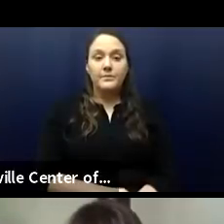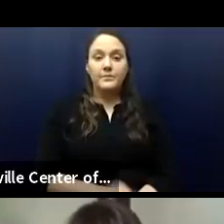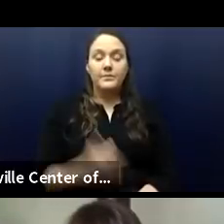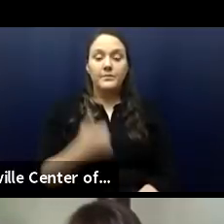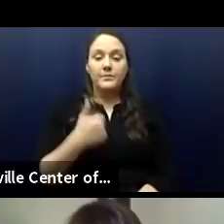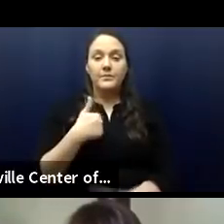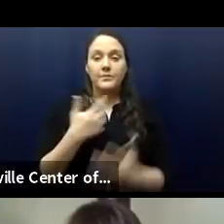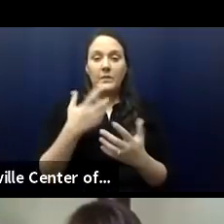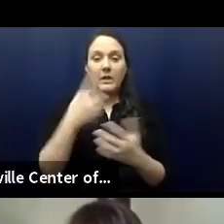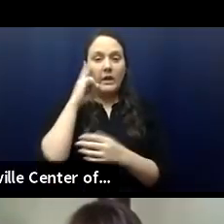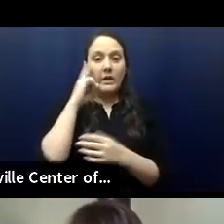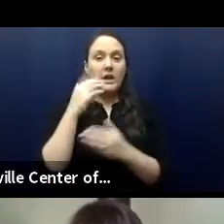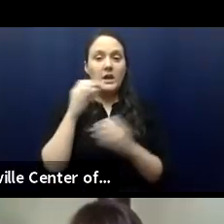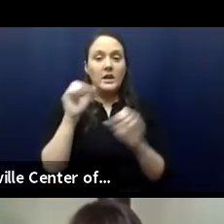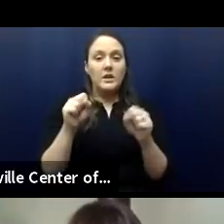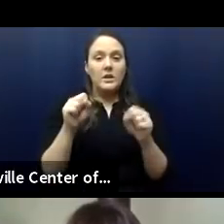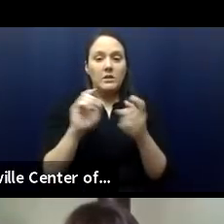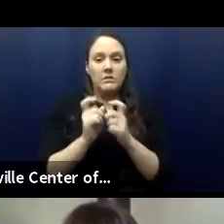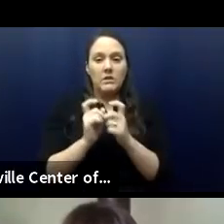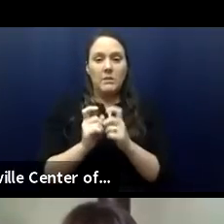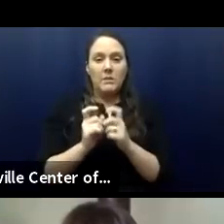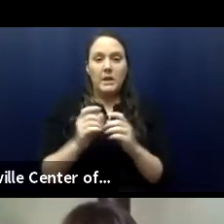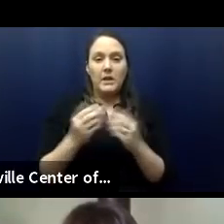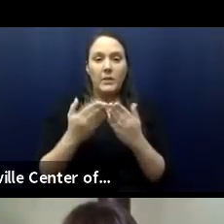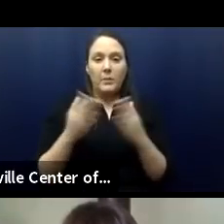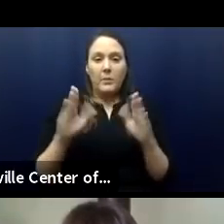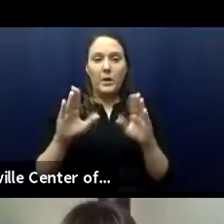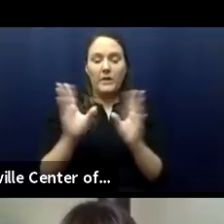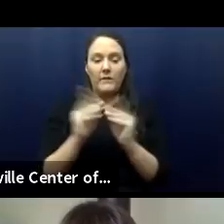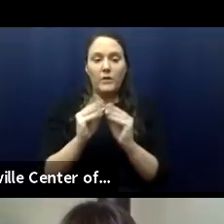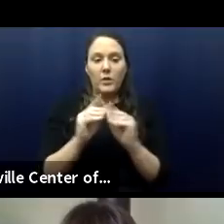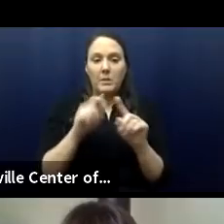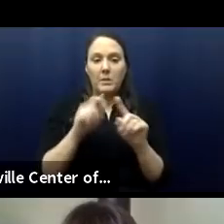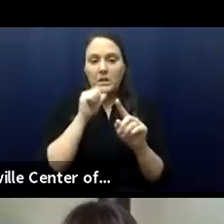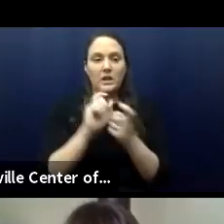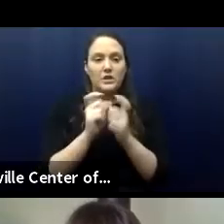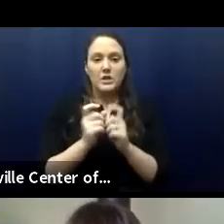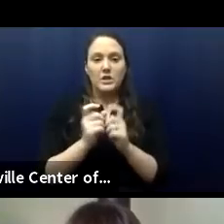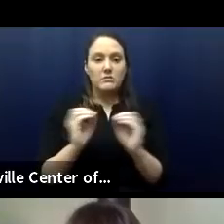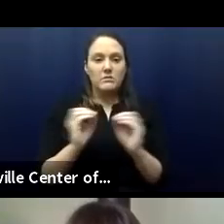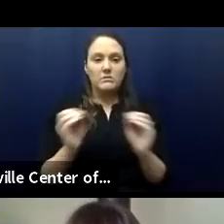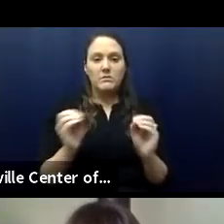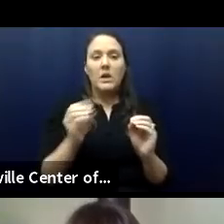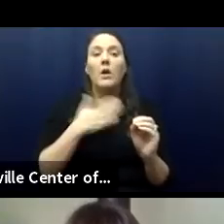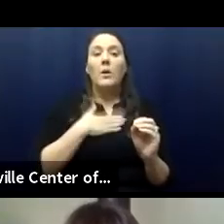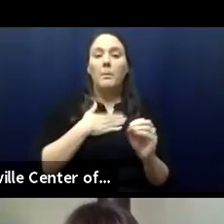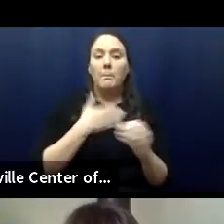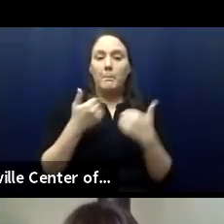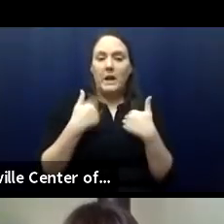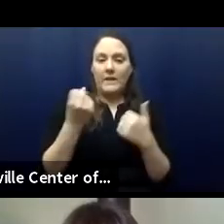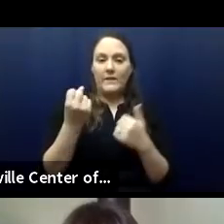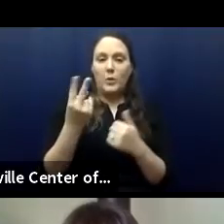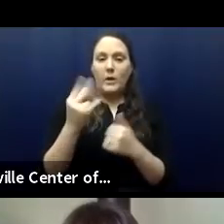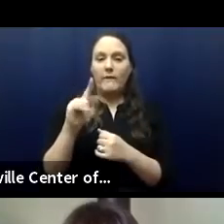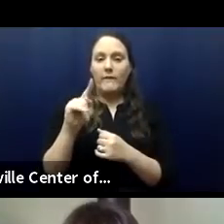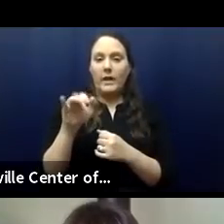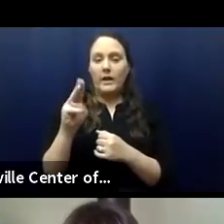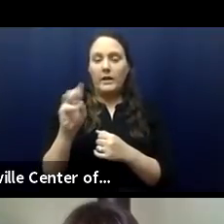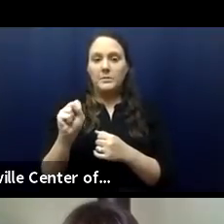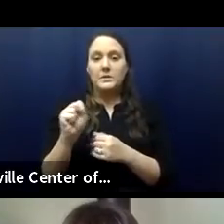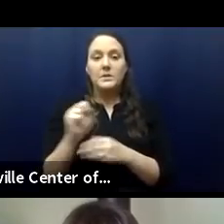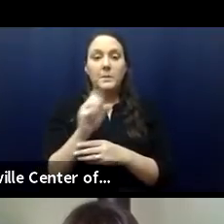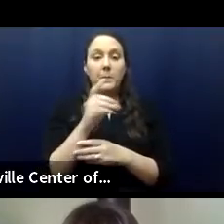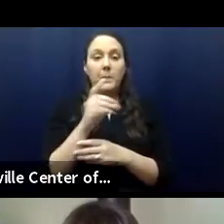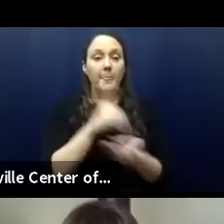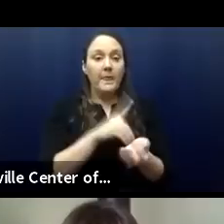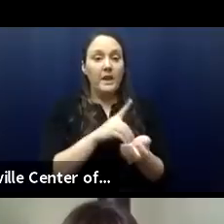that, it's, I didn't change any of that. I apologize. My agenda that I have has 12 items on it. So Dr. B, do you want me to share it,